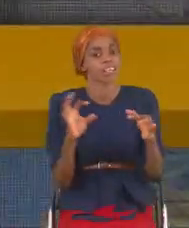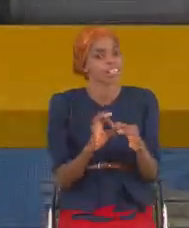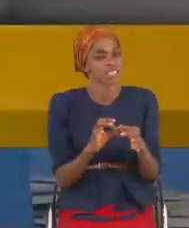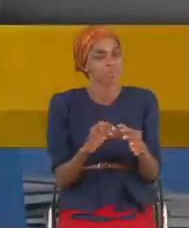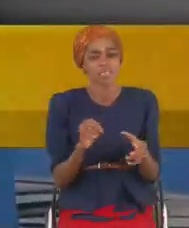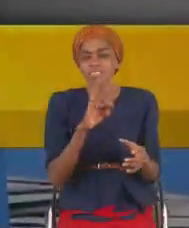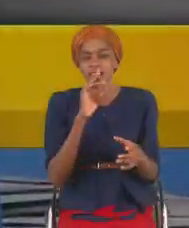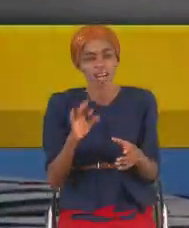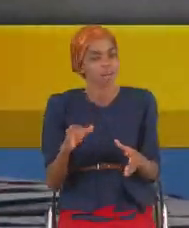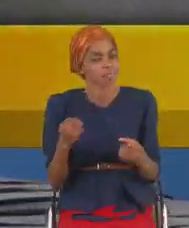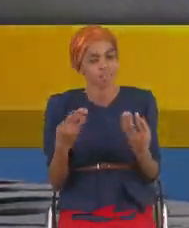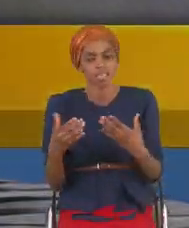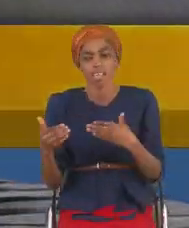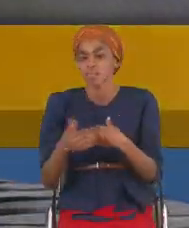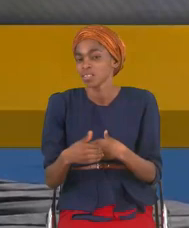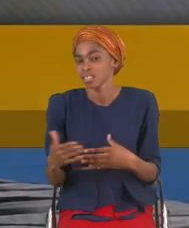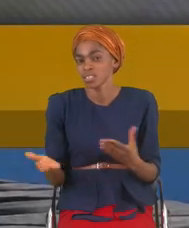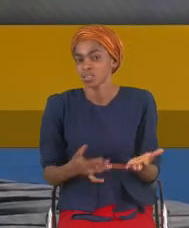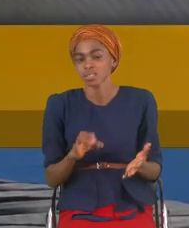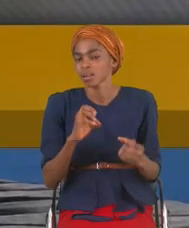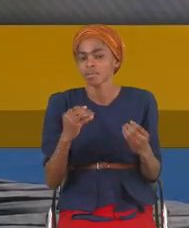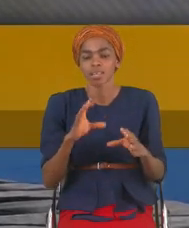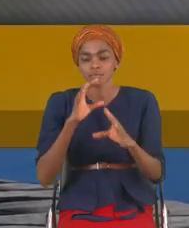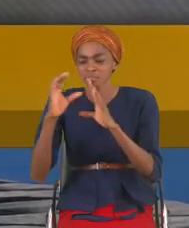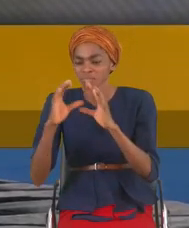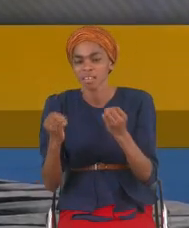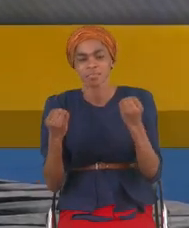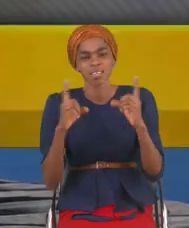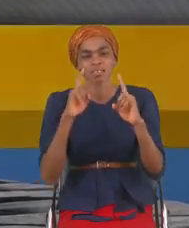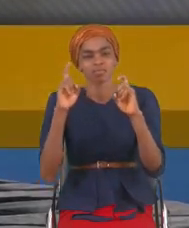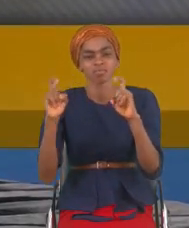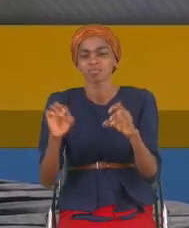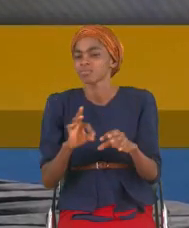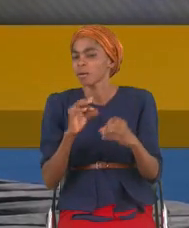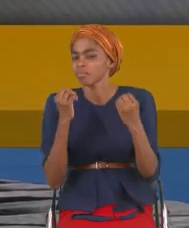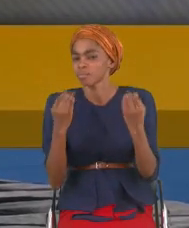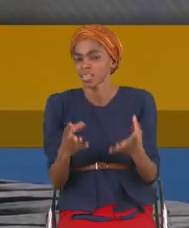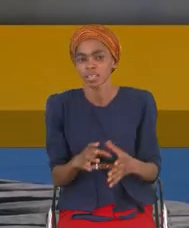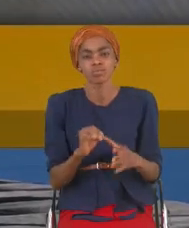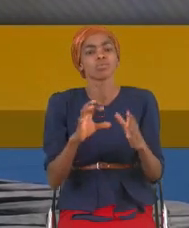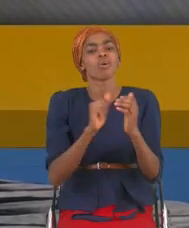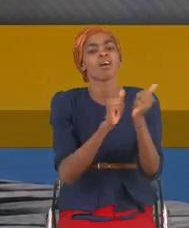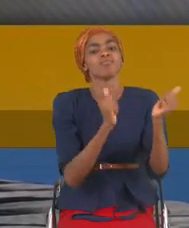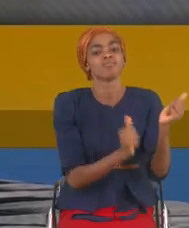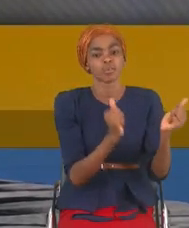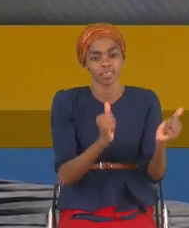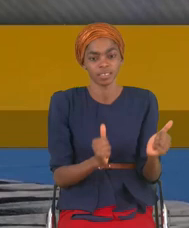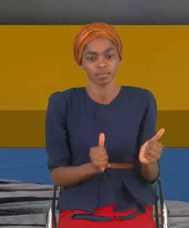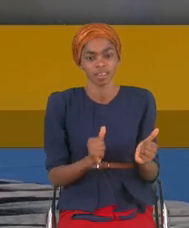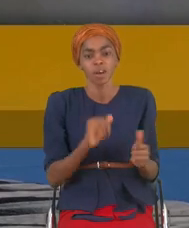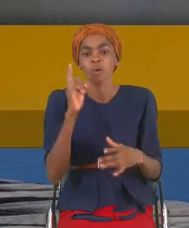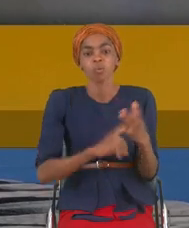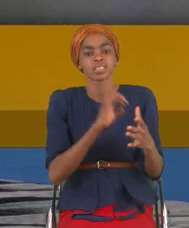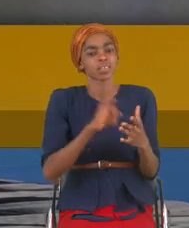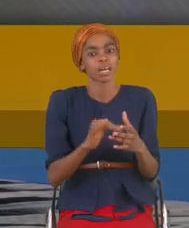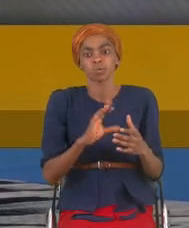invitations and many discussions and many questions and many your voice whatever will not be a